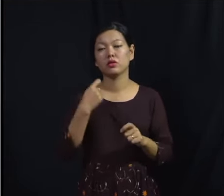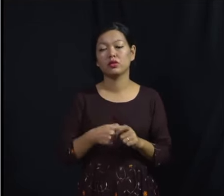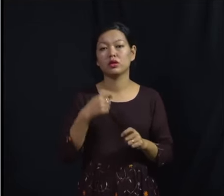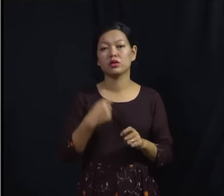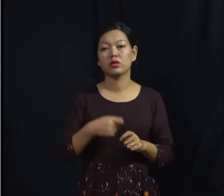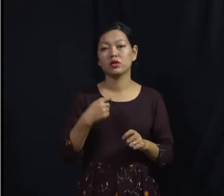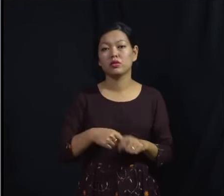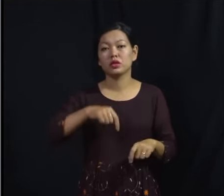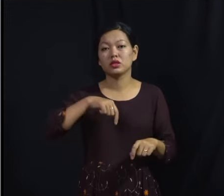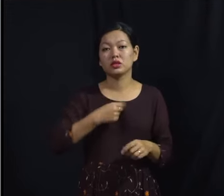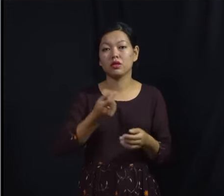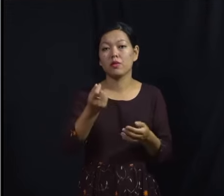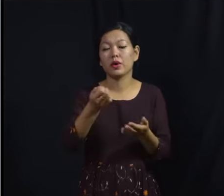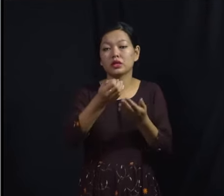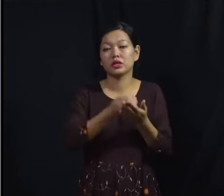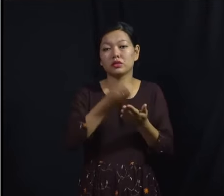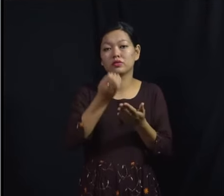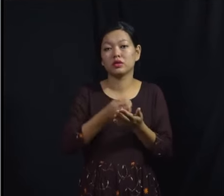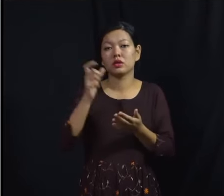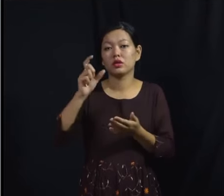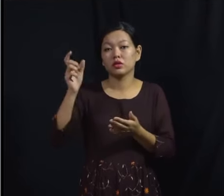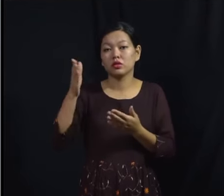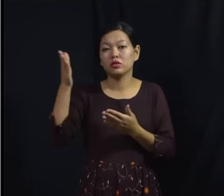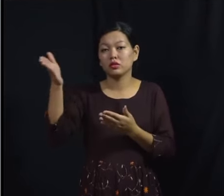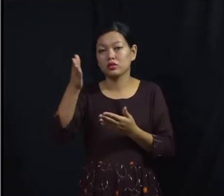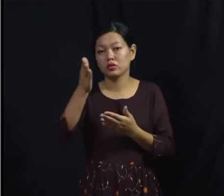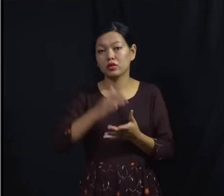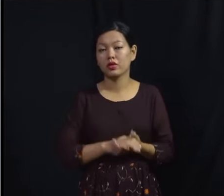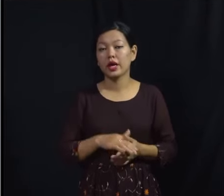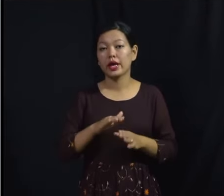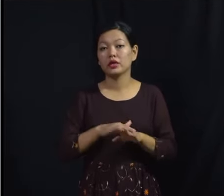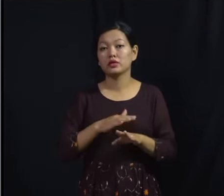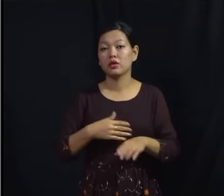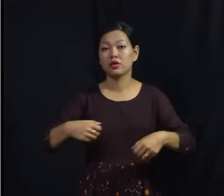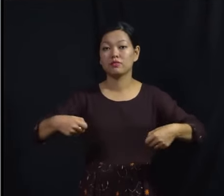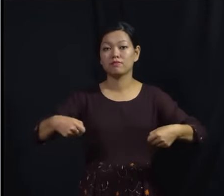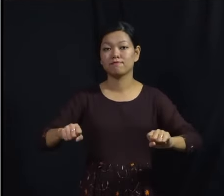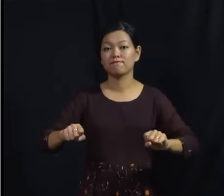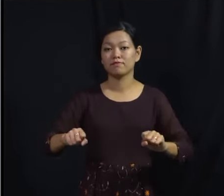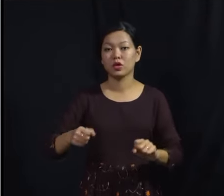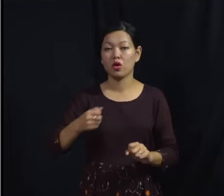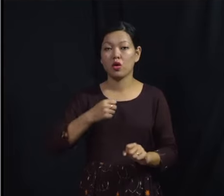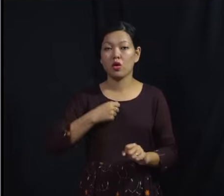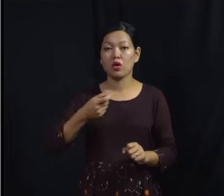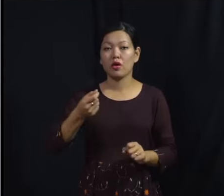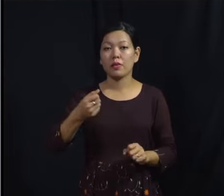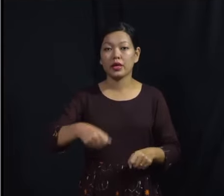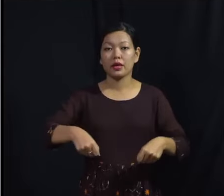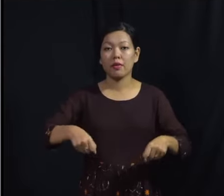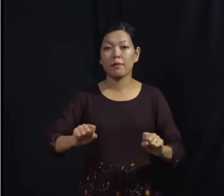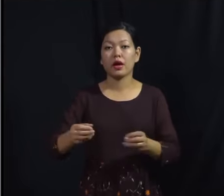kind of stereotype roles that were expected of a girl. And so we can say that that is her shine, that is her determination to become